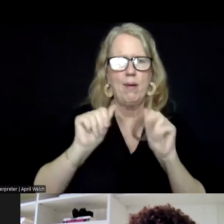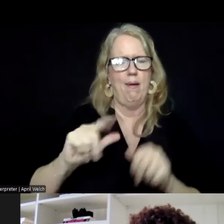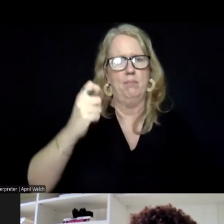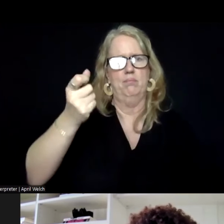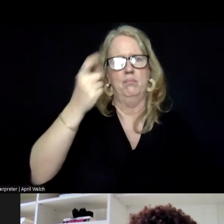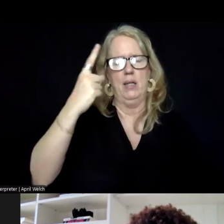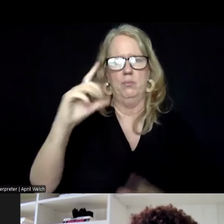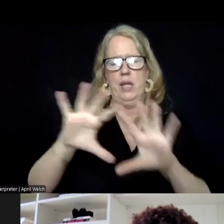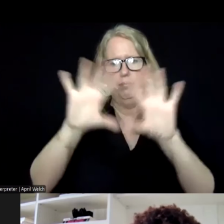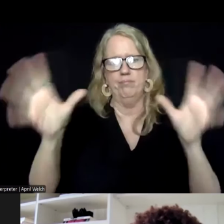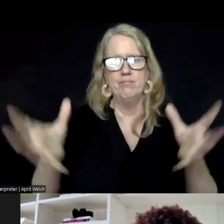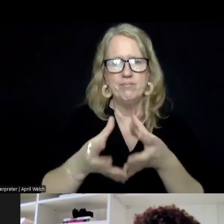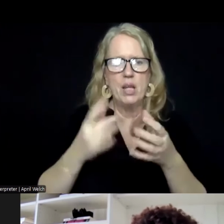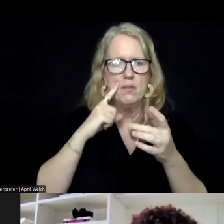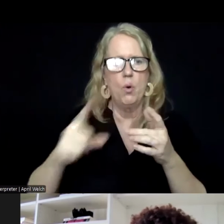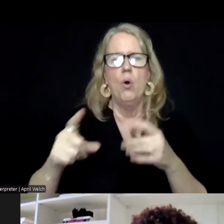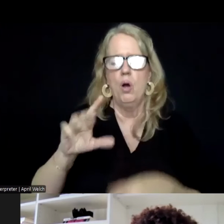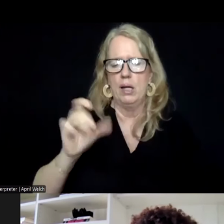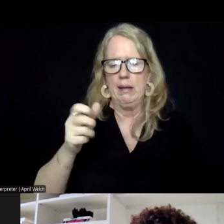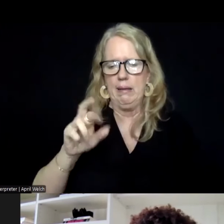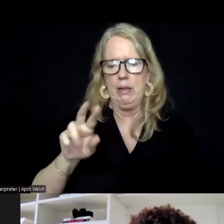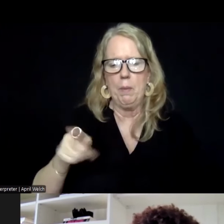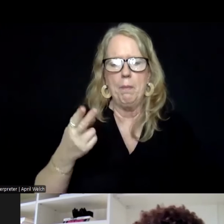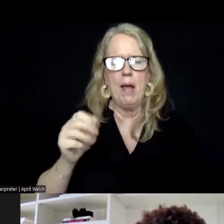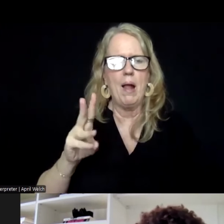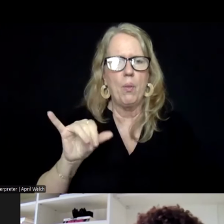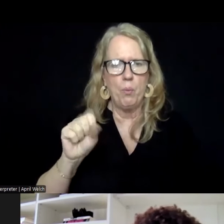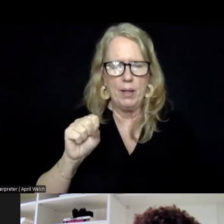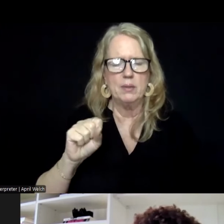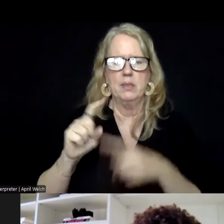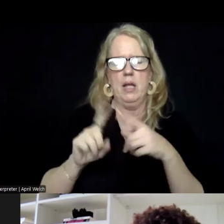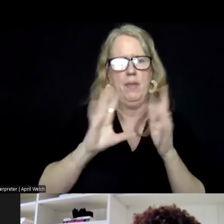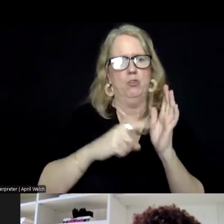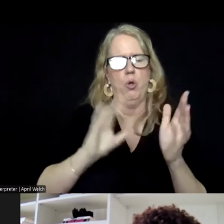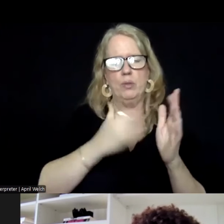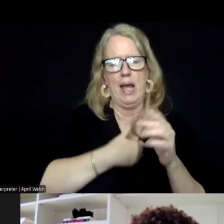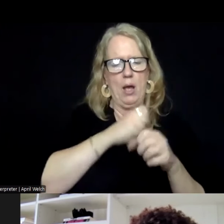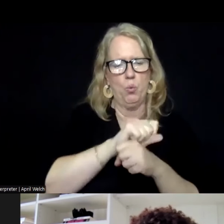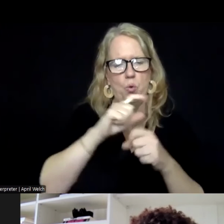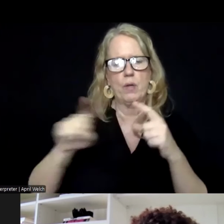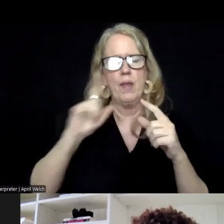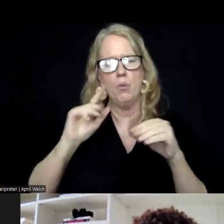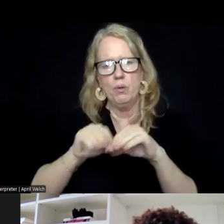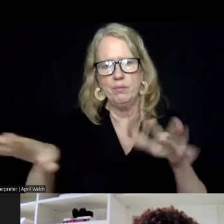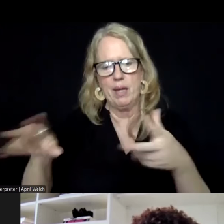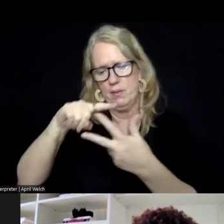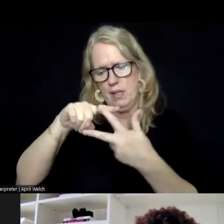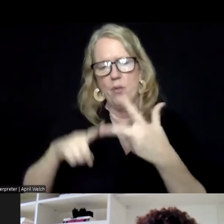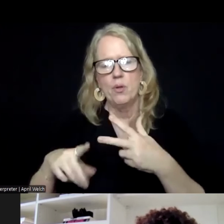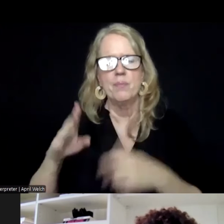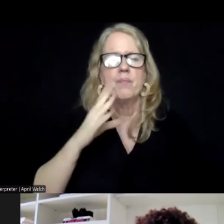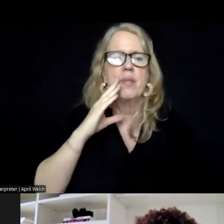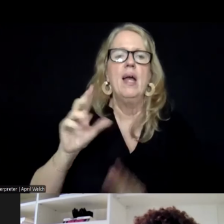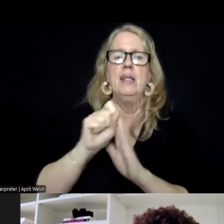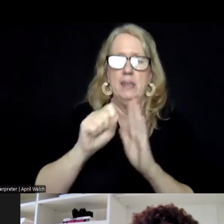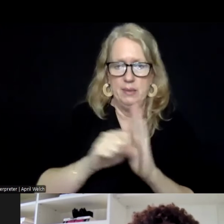overall effect of Clear Pathways, but also to understand the effect of the work that we do across our other program areas. Statewide field building